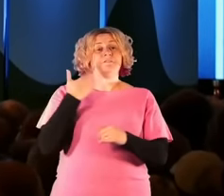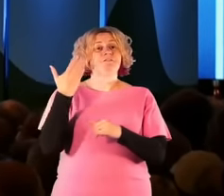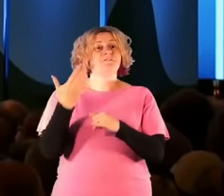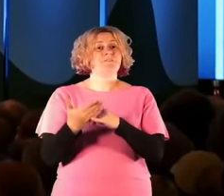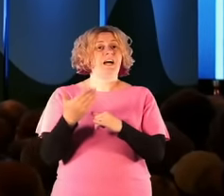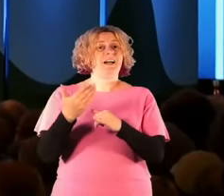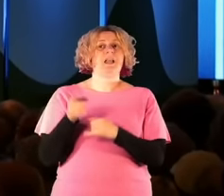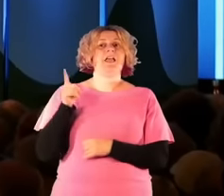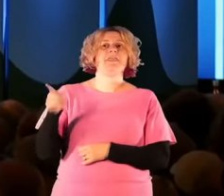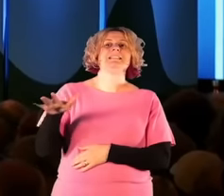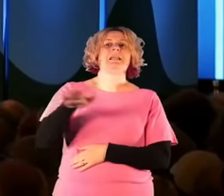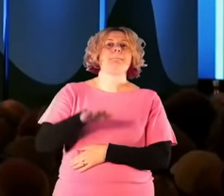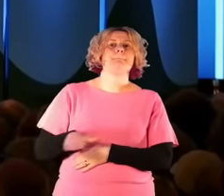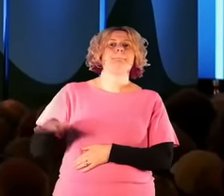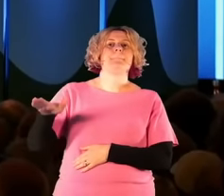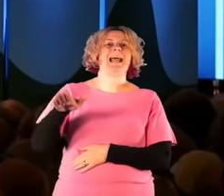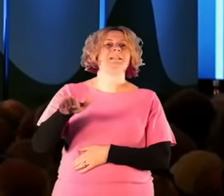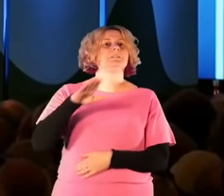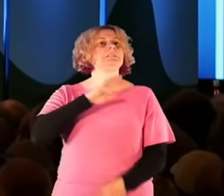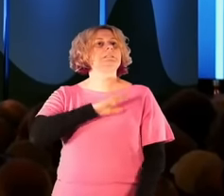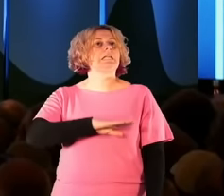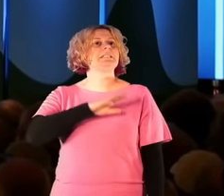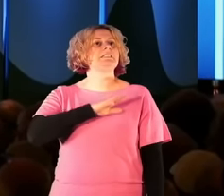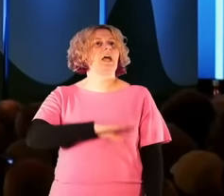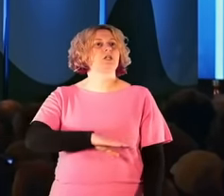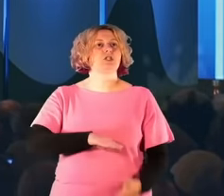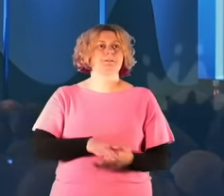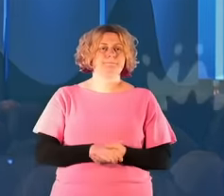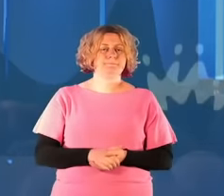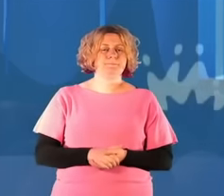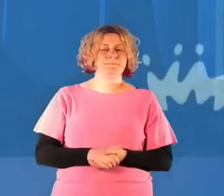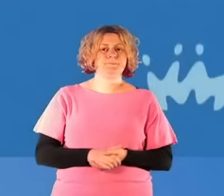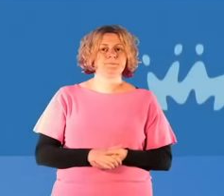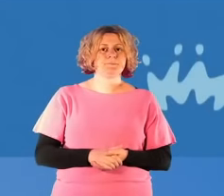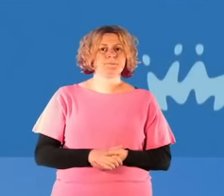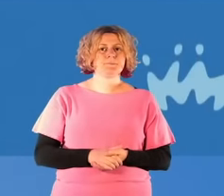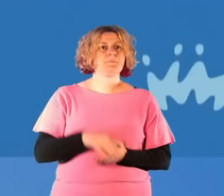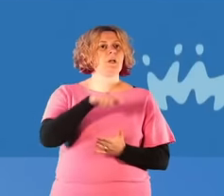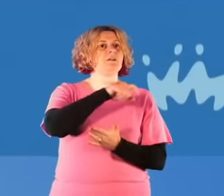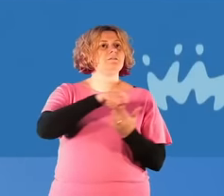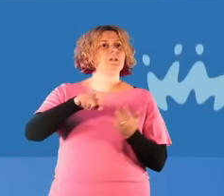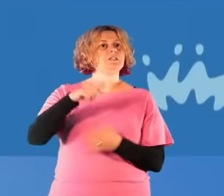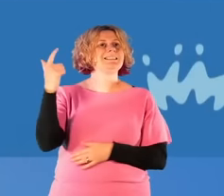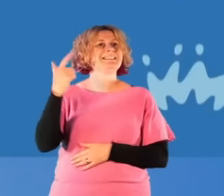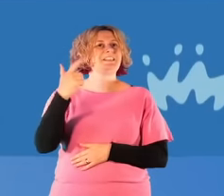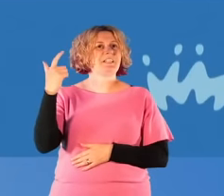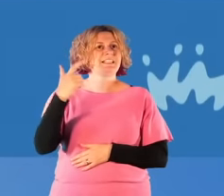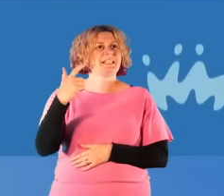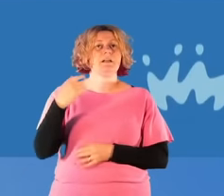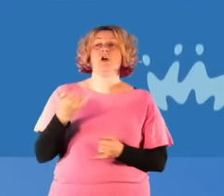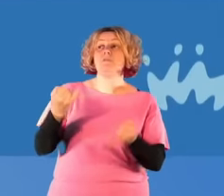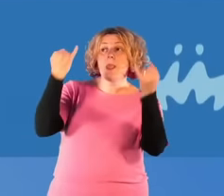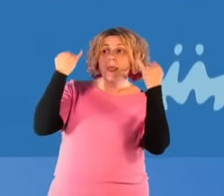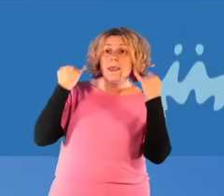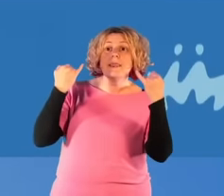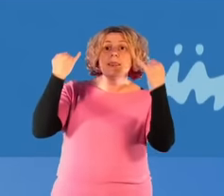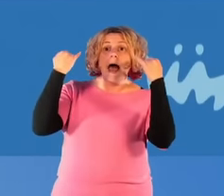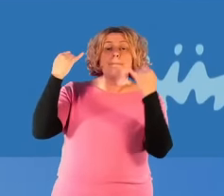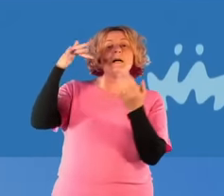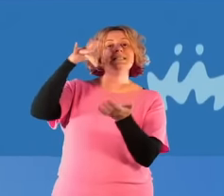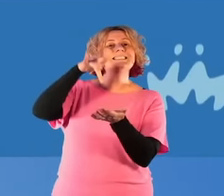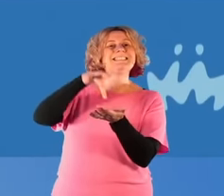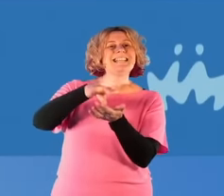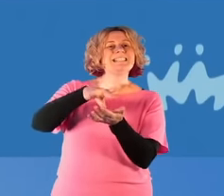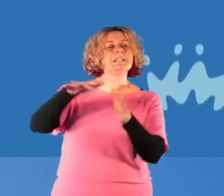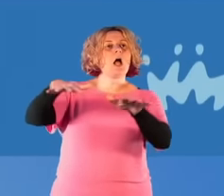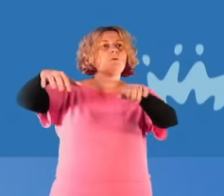of satisfaction. It's a place of satisfaction. Look at verse 17. For the Lamb at the center of the throne